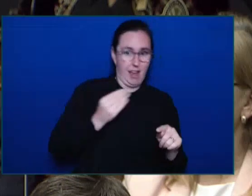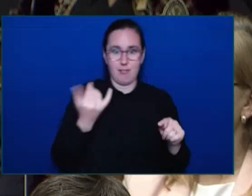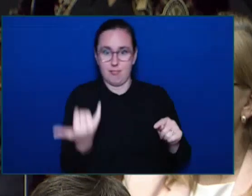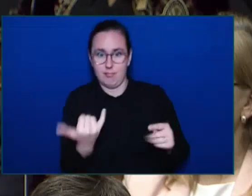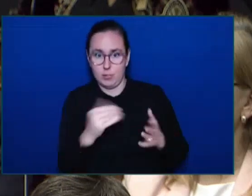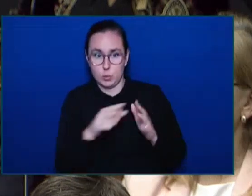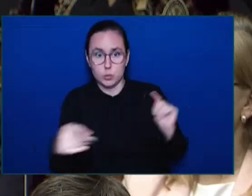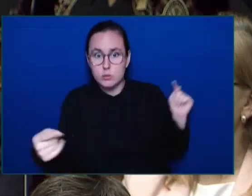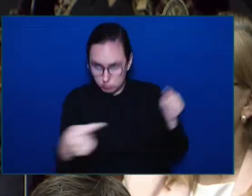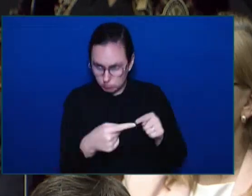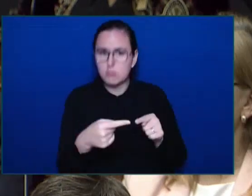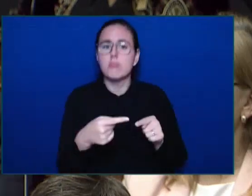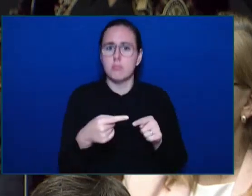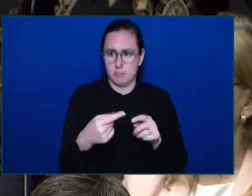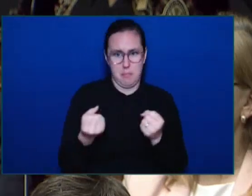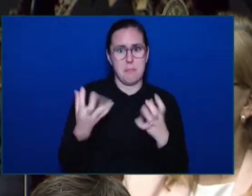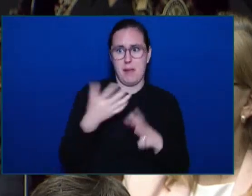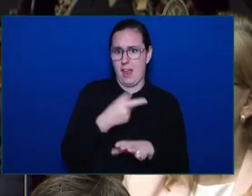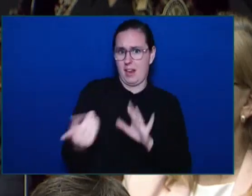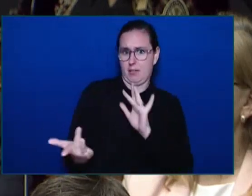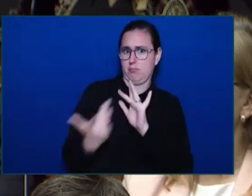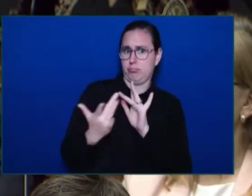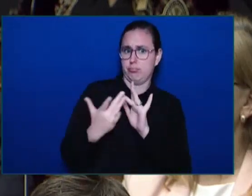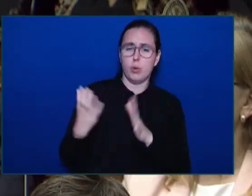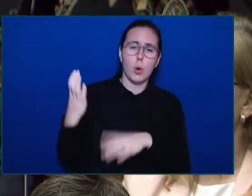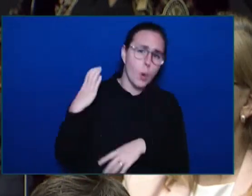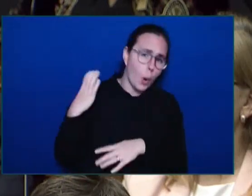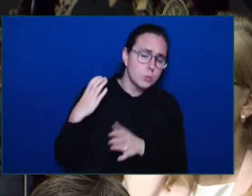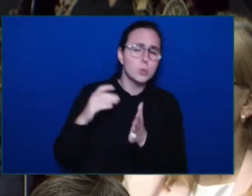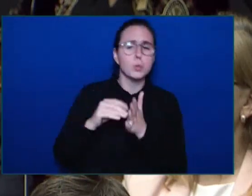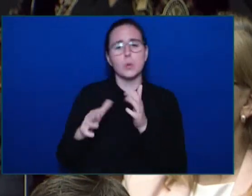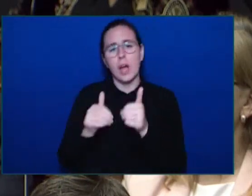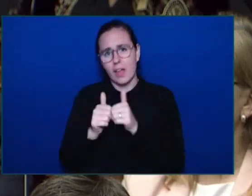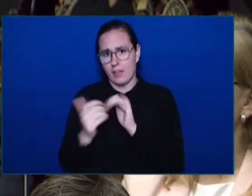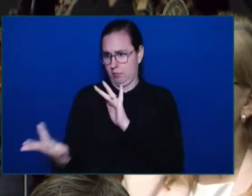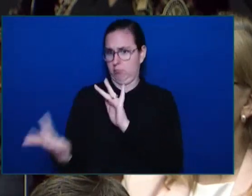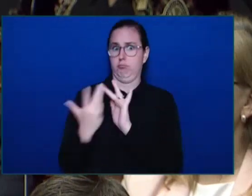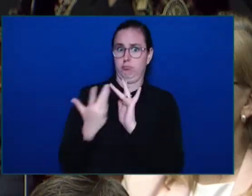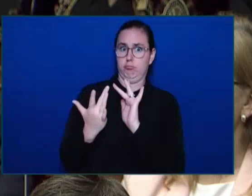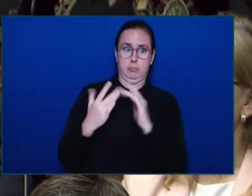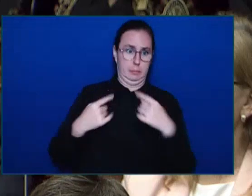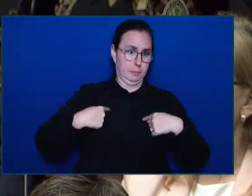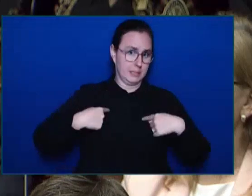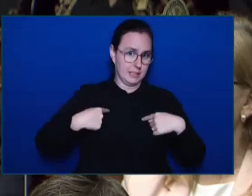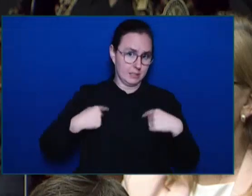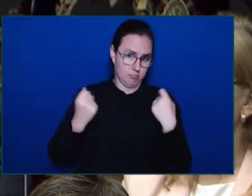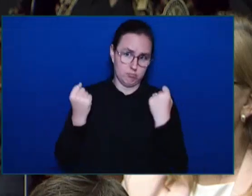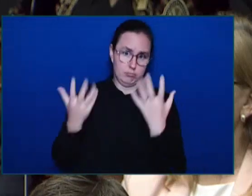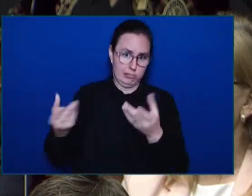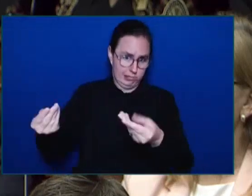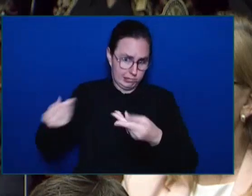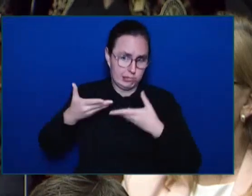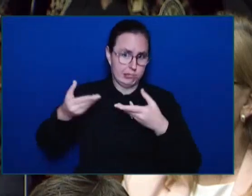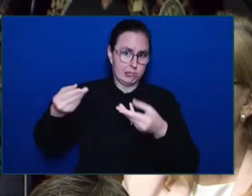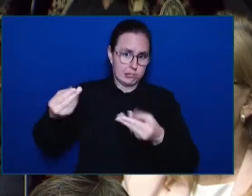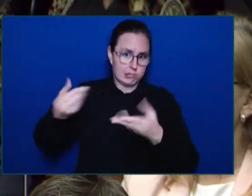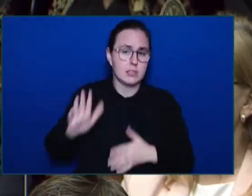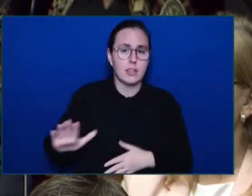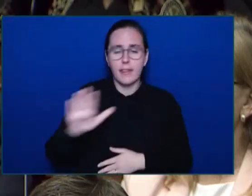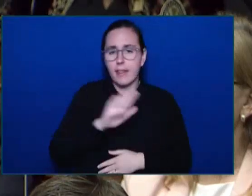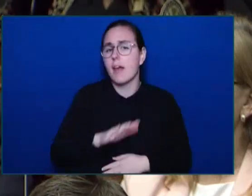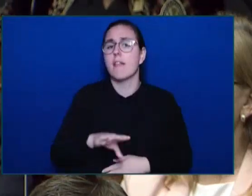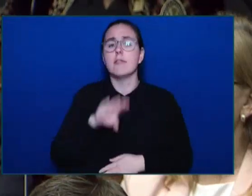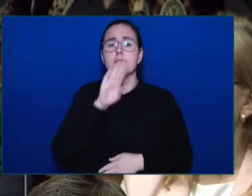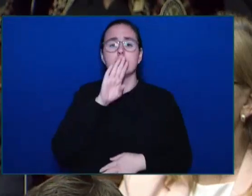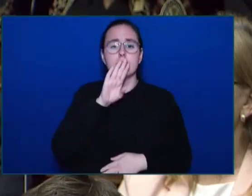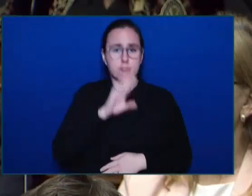football community, and there is certainly frustration. This has been a team, and the member acknowledge,